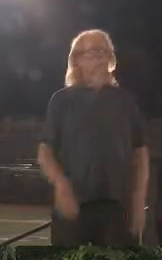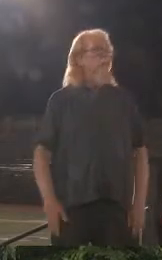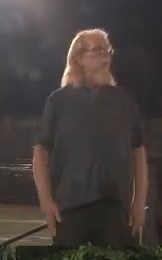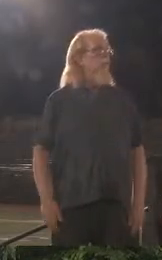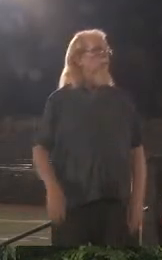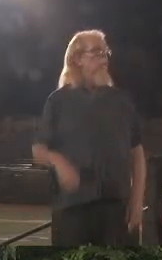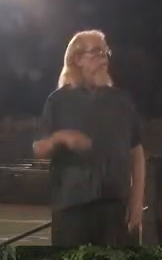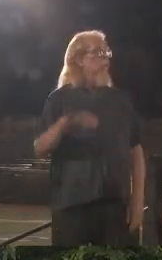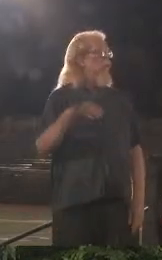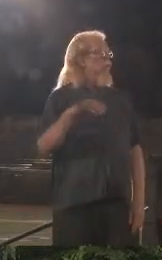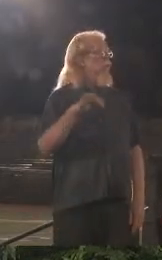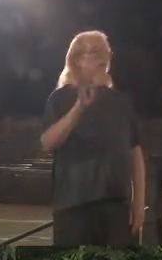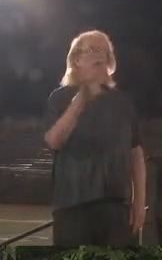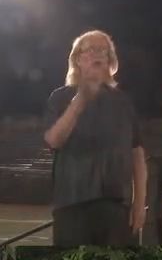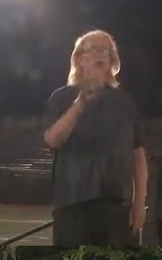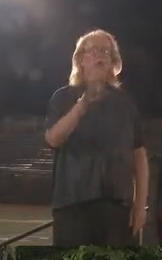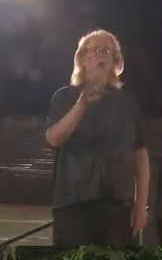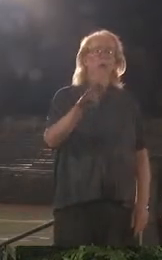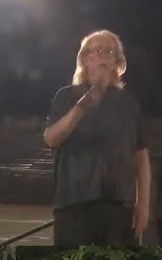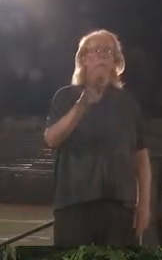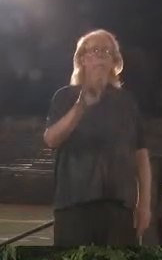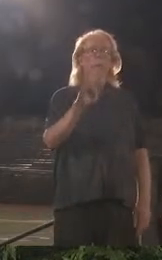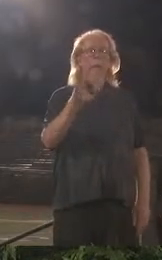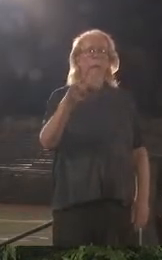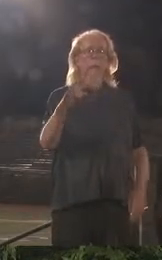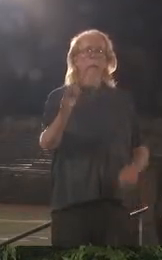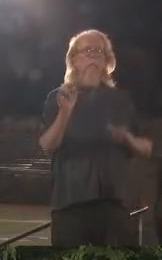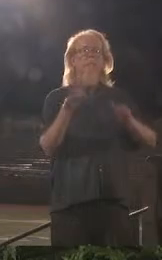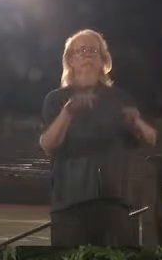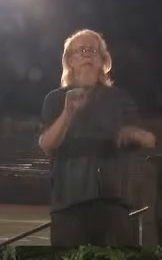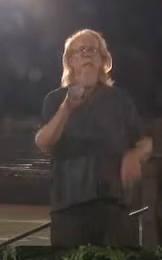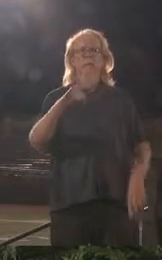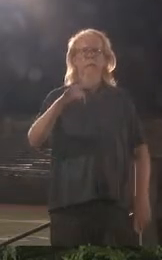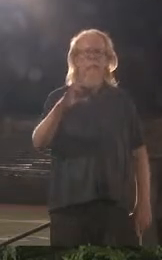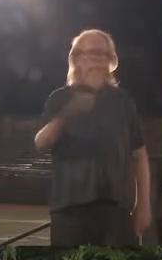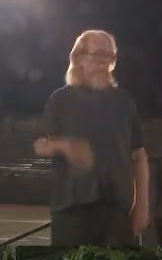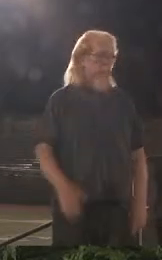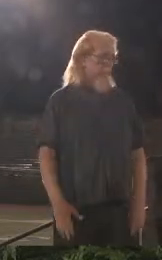Dejon George Guillory will be attending St. Philip's College.